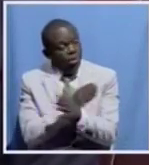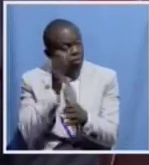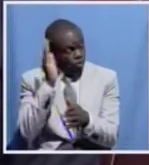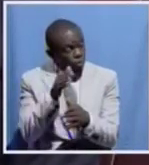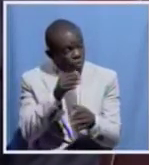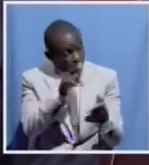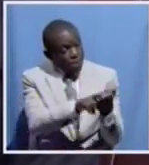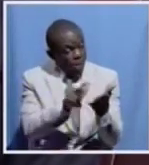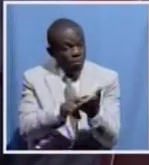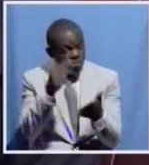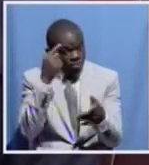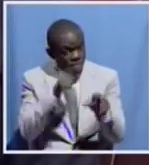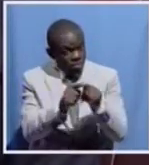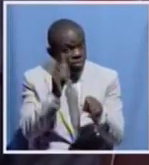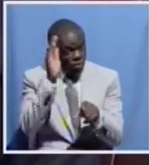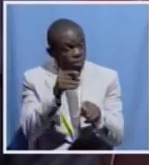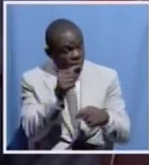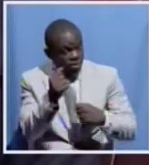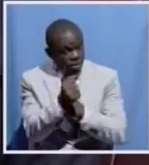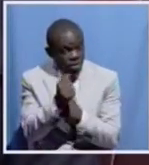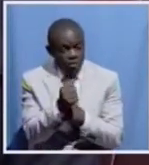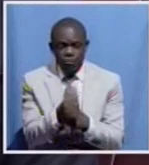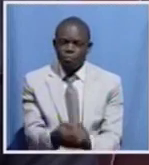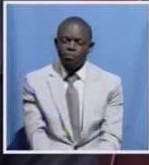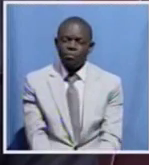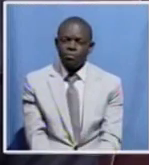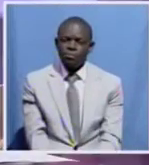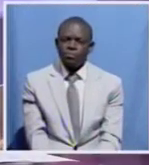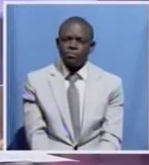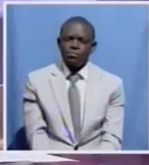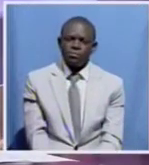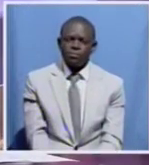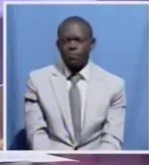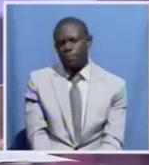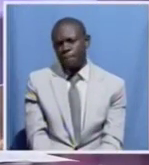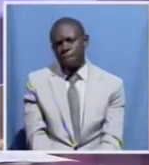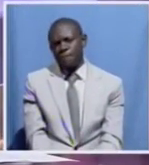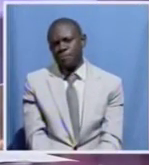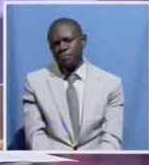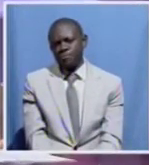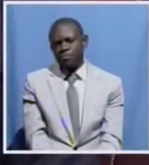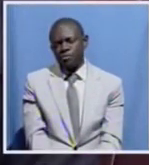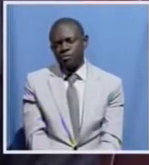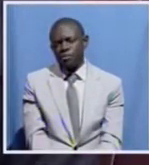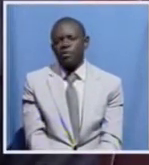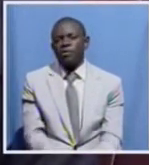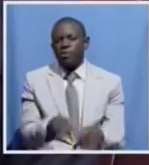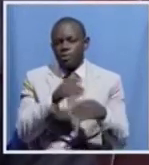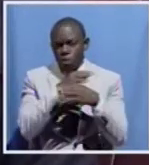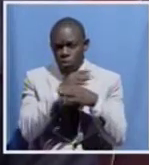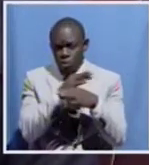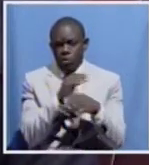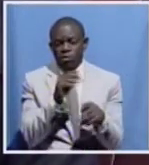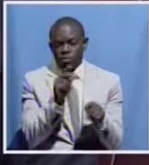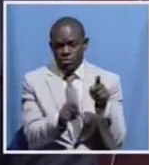this. From what I experienced, Brother Grevasio, the discussion that the high-level delegation, which